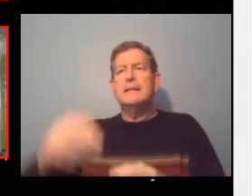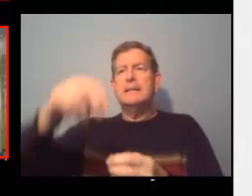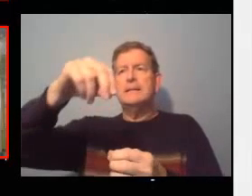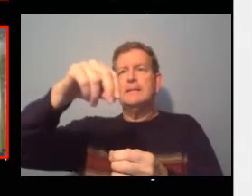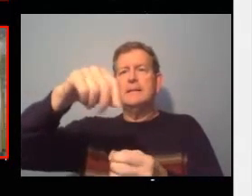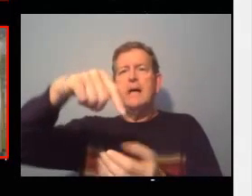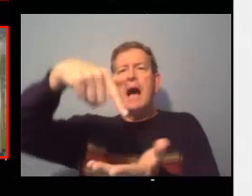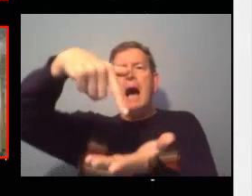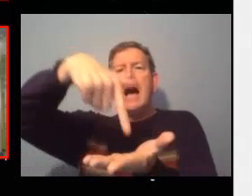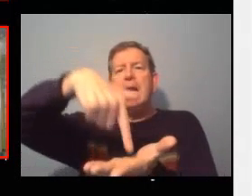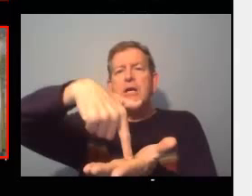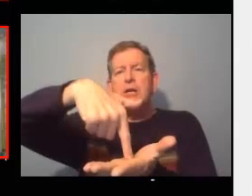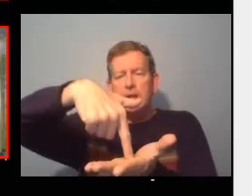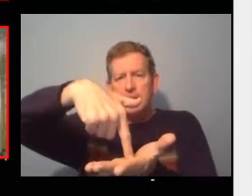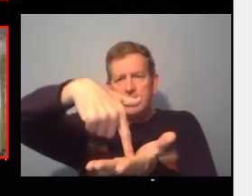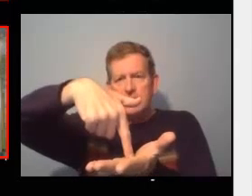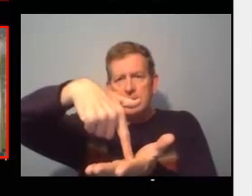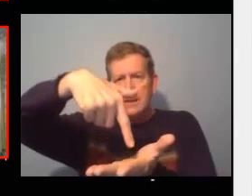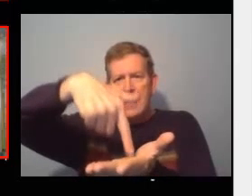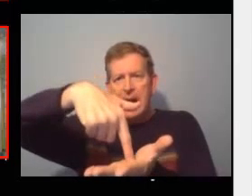say à